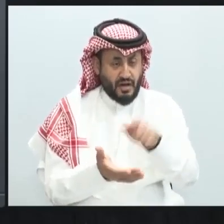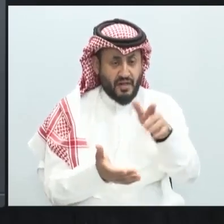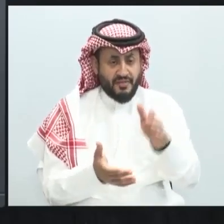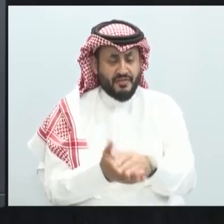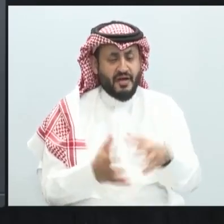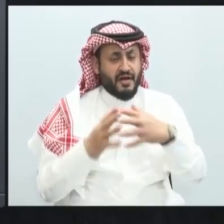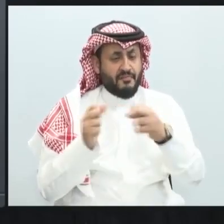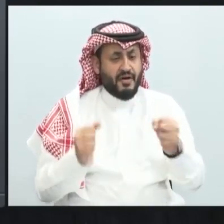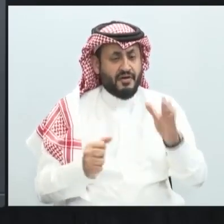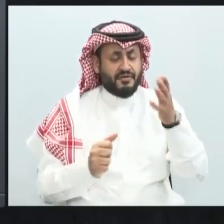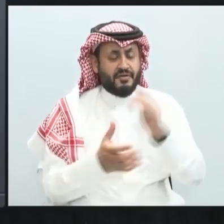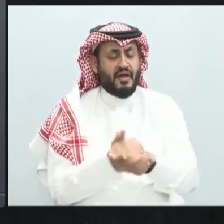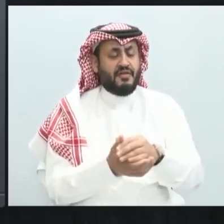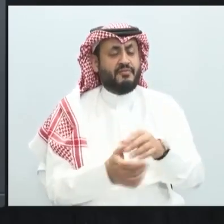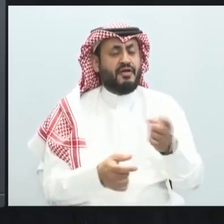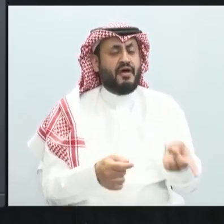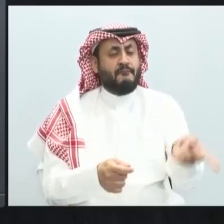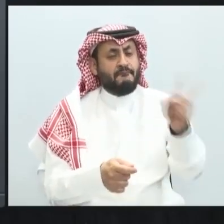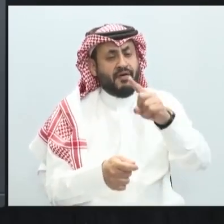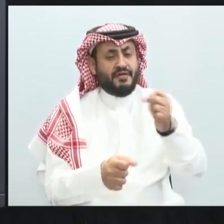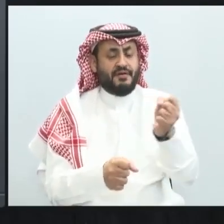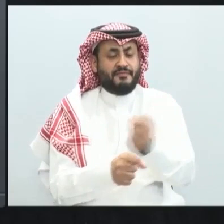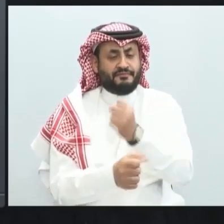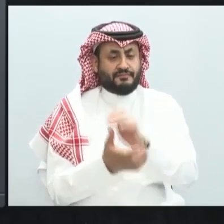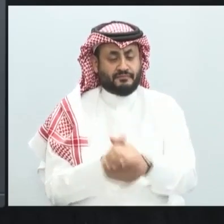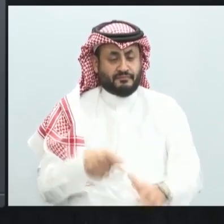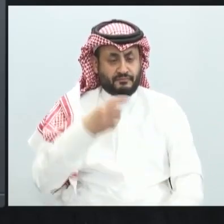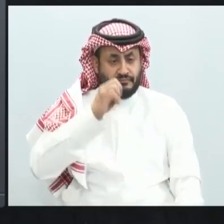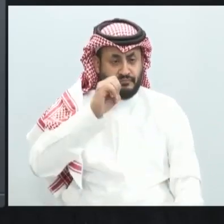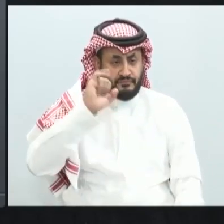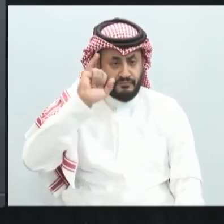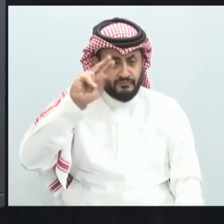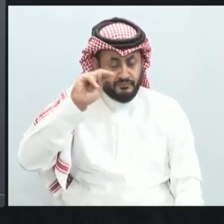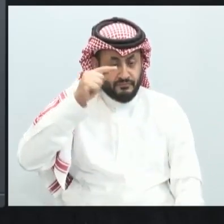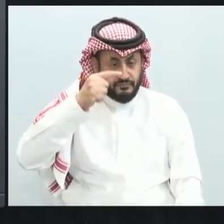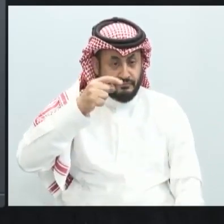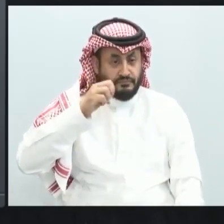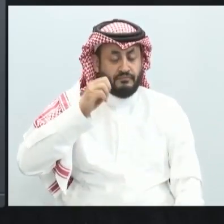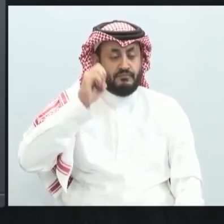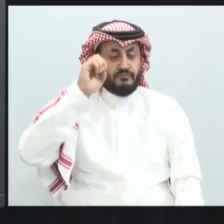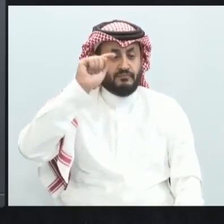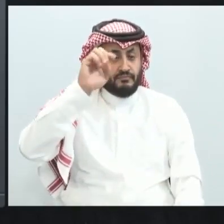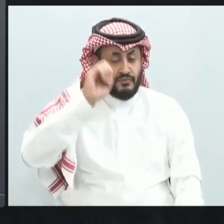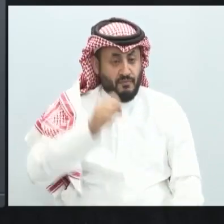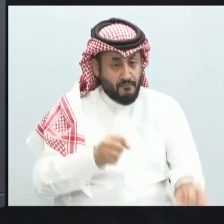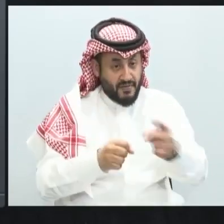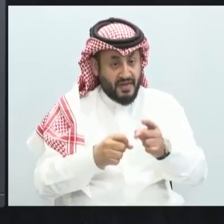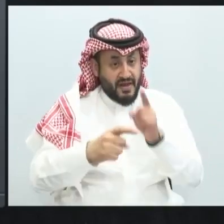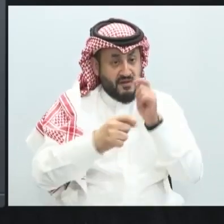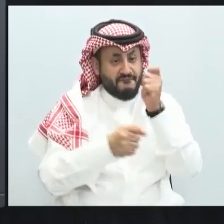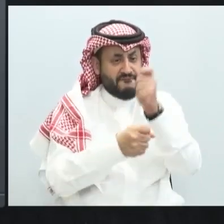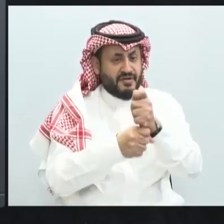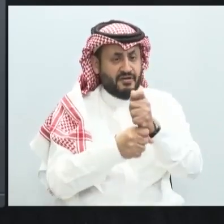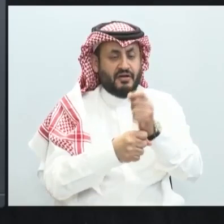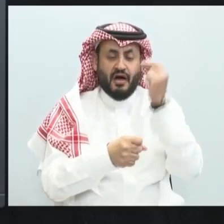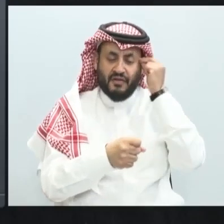going to the supermarket, or I am going to my friend's house. Here, we said that